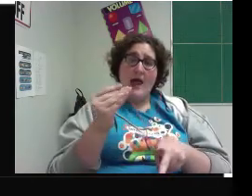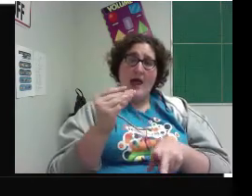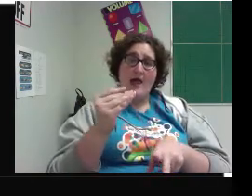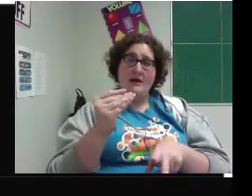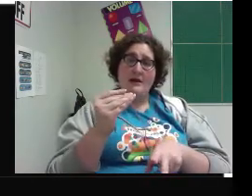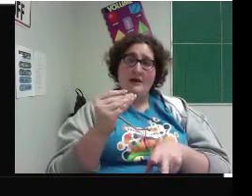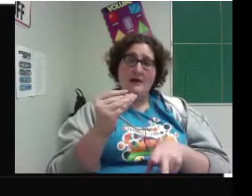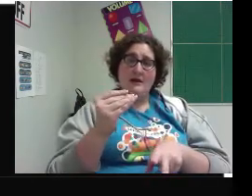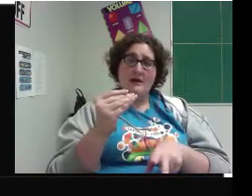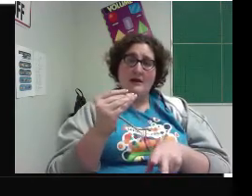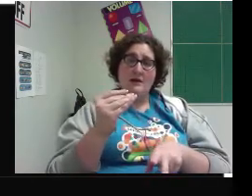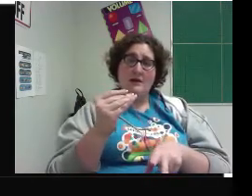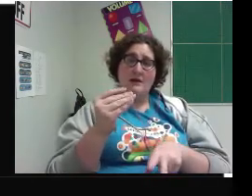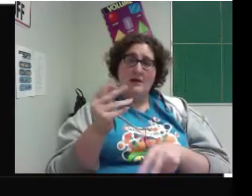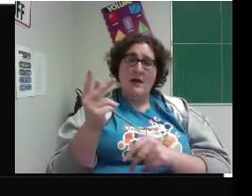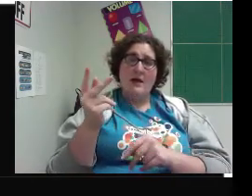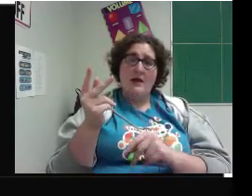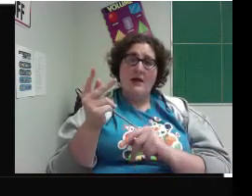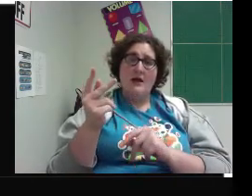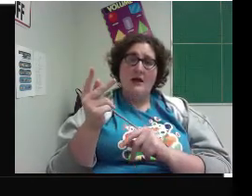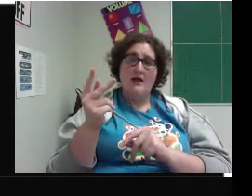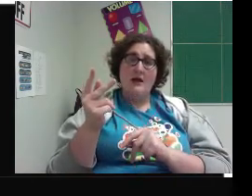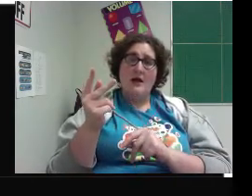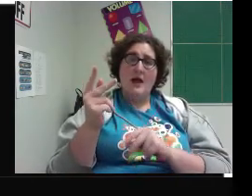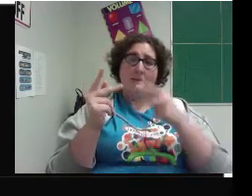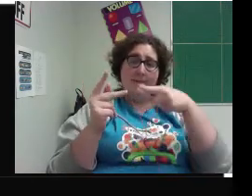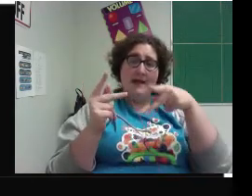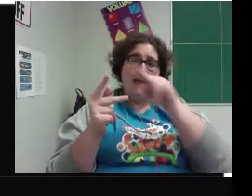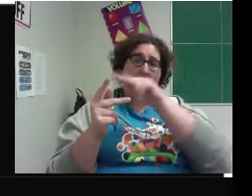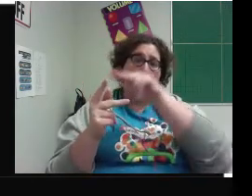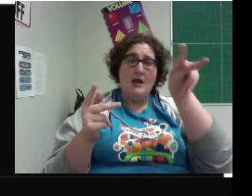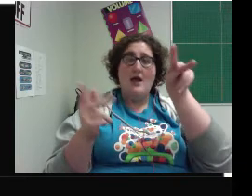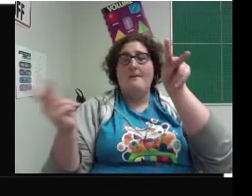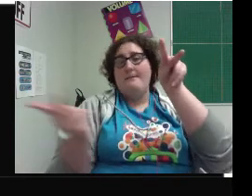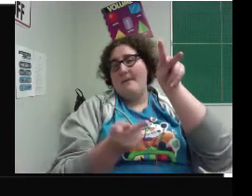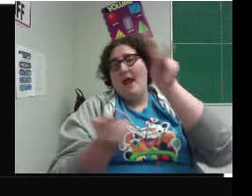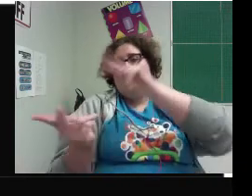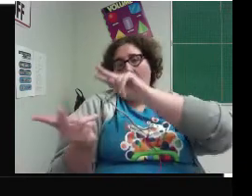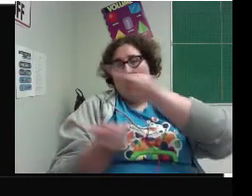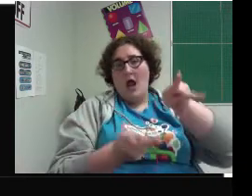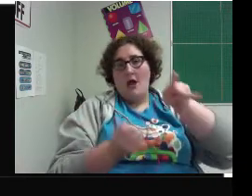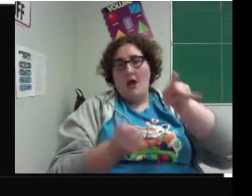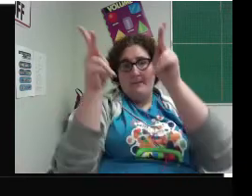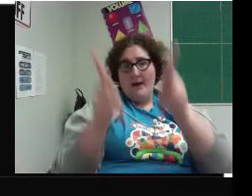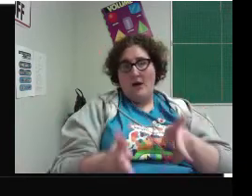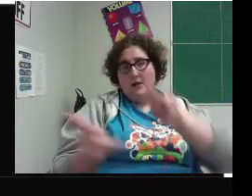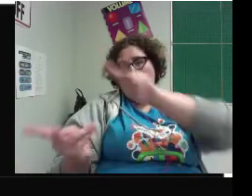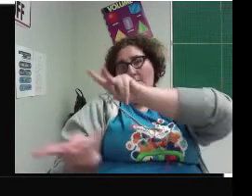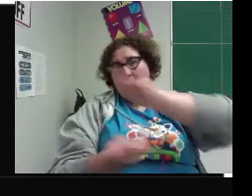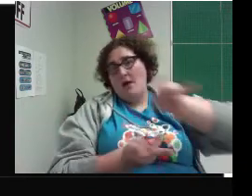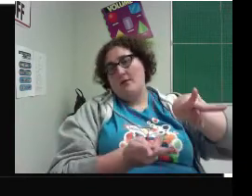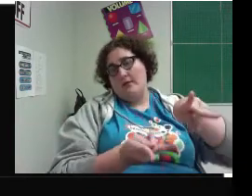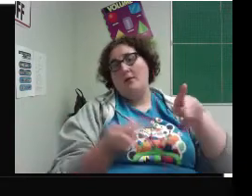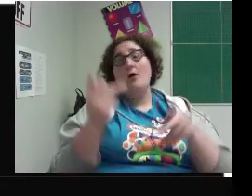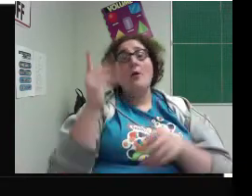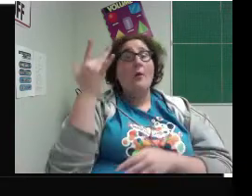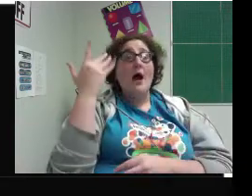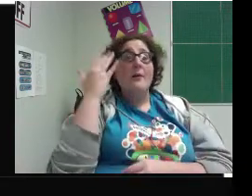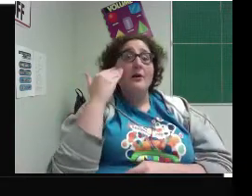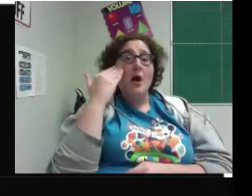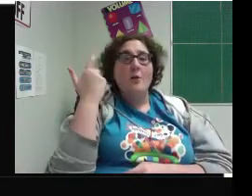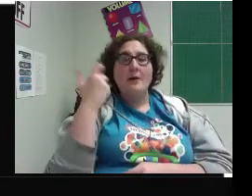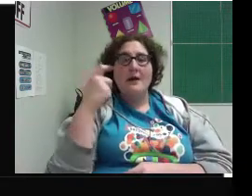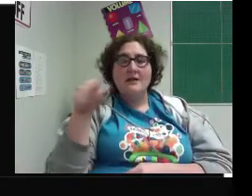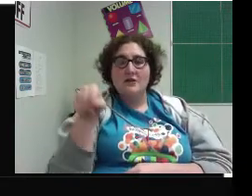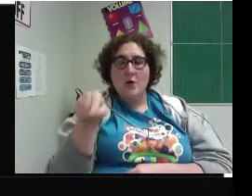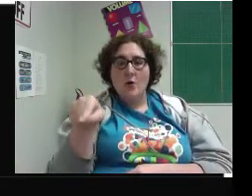and this line P is parallel to line Q. And the reason we know that is because of these